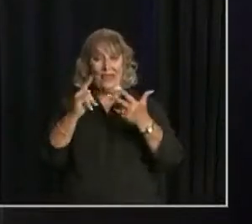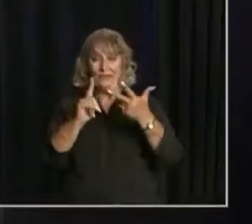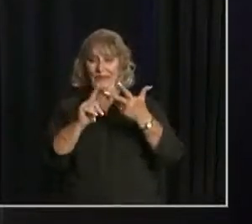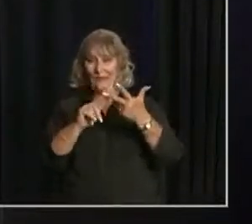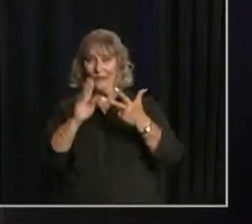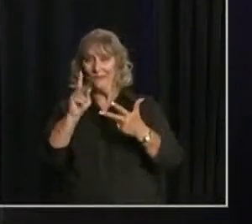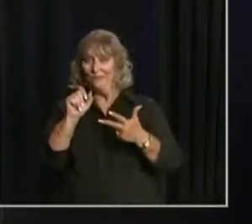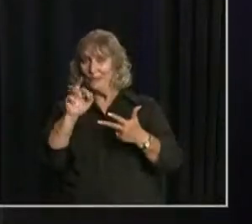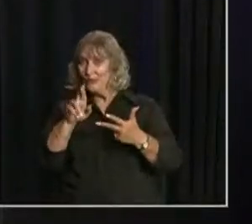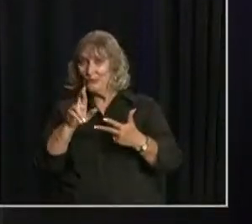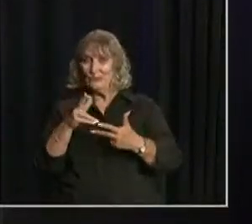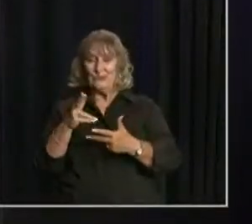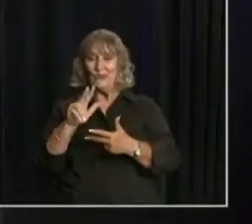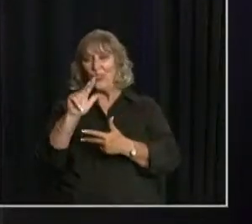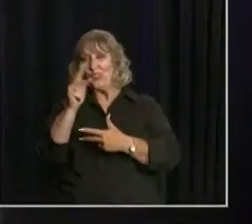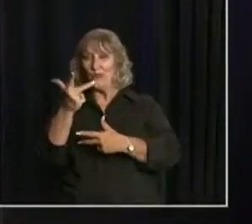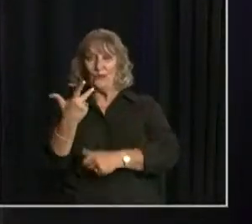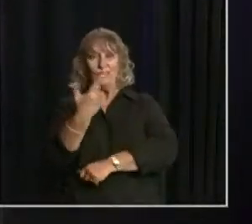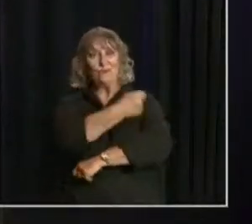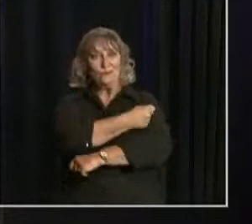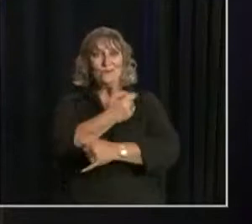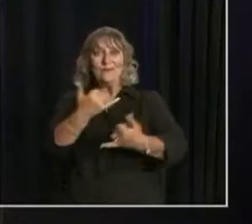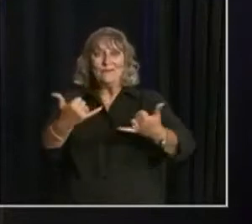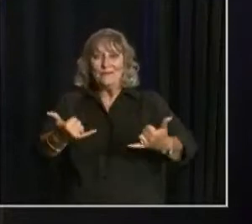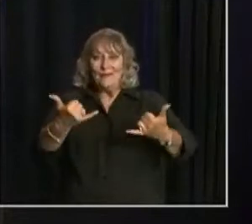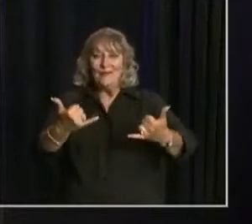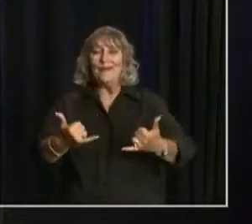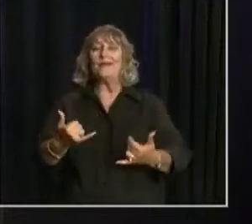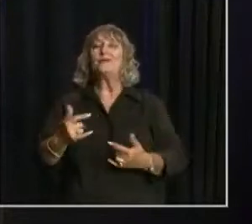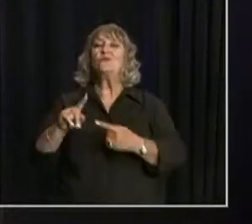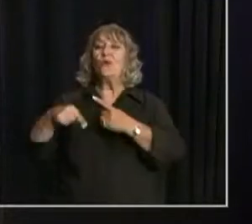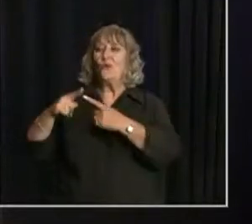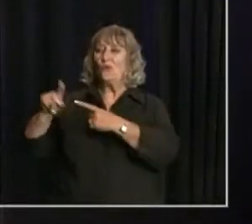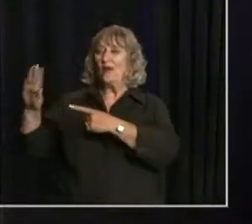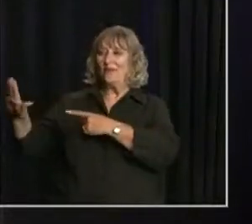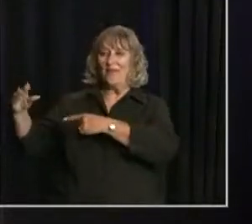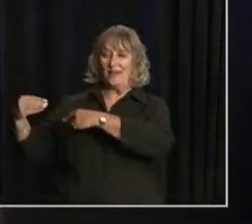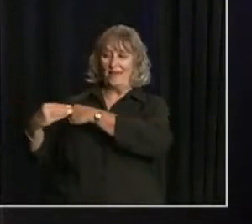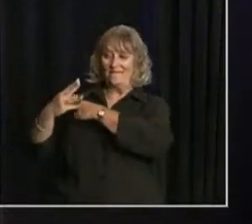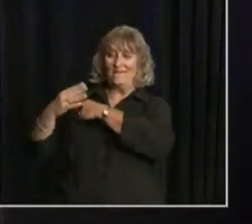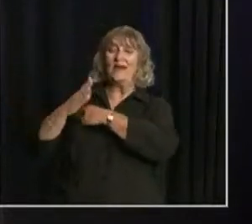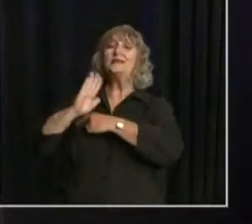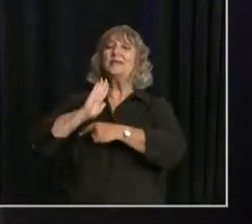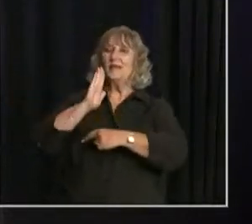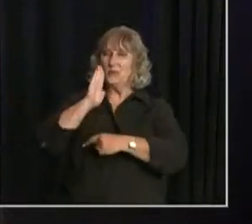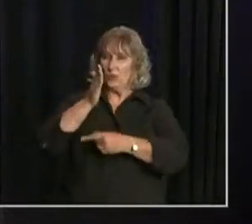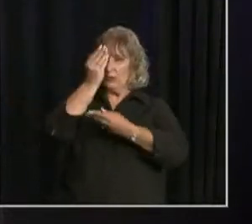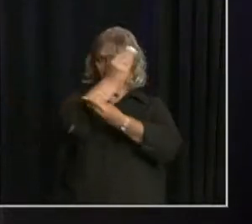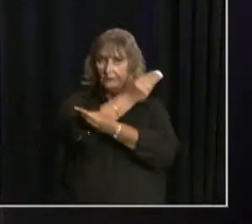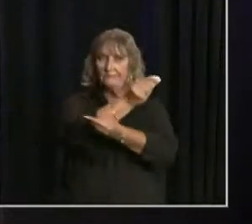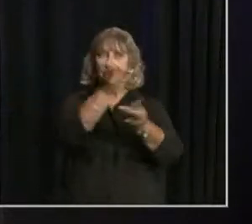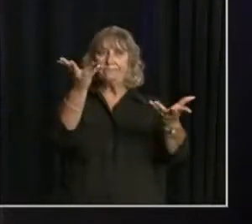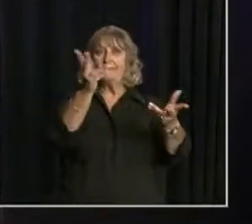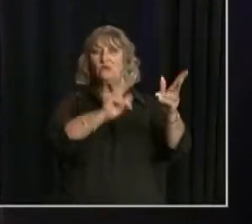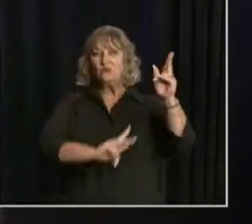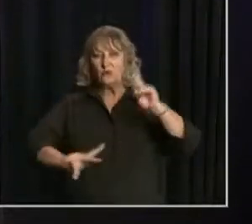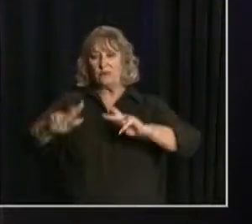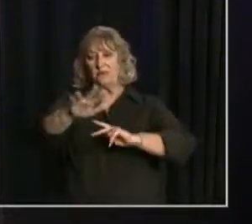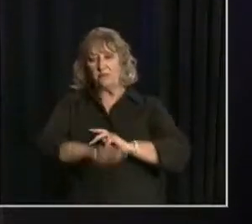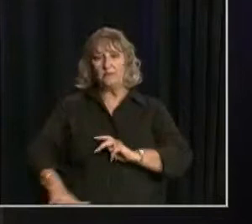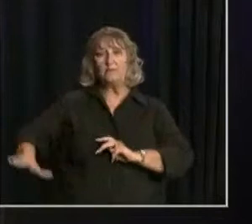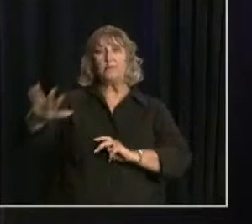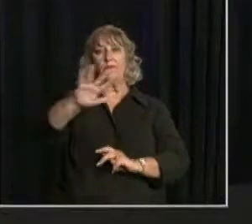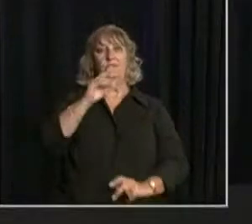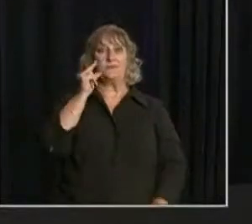there. We're getting the third doses out there, and just making sure that when the guidance is available, we'll be sure to communicate that to the residents of the city and the